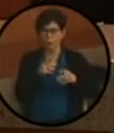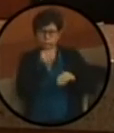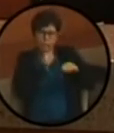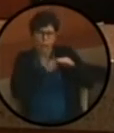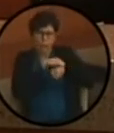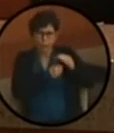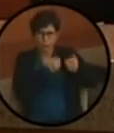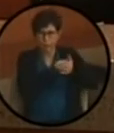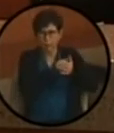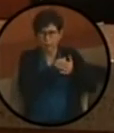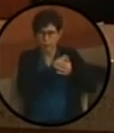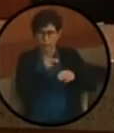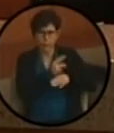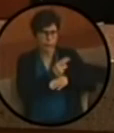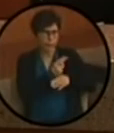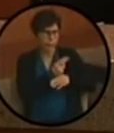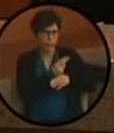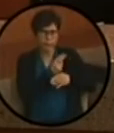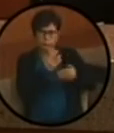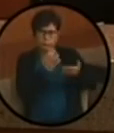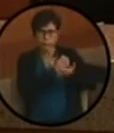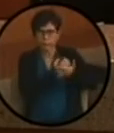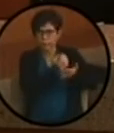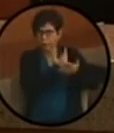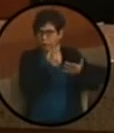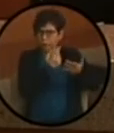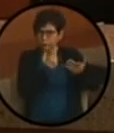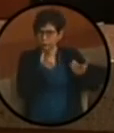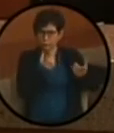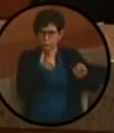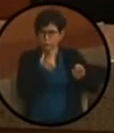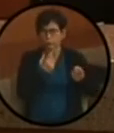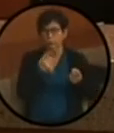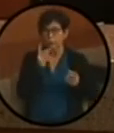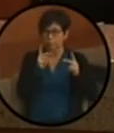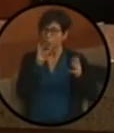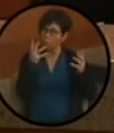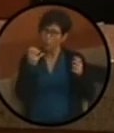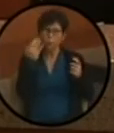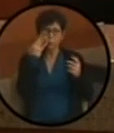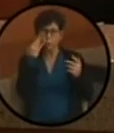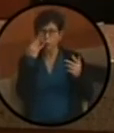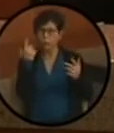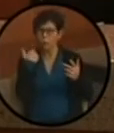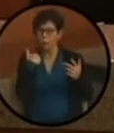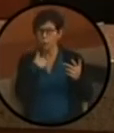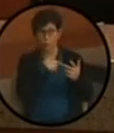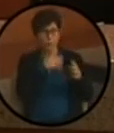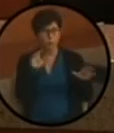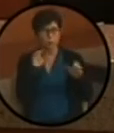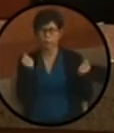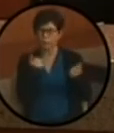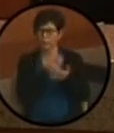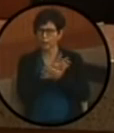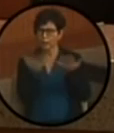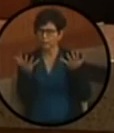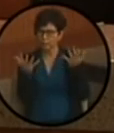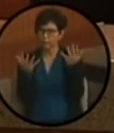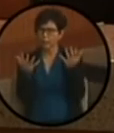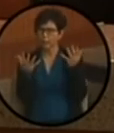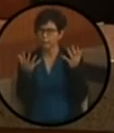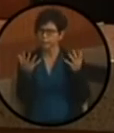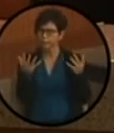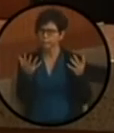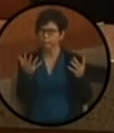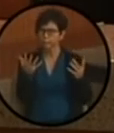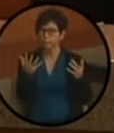case. So I think just, you know, to keep everybody as reassured, you know, as we can, to do everything really above board, bringing things in front of council. I'd